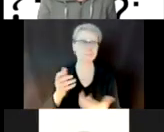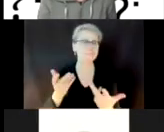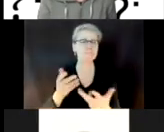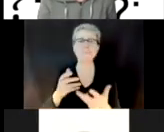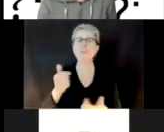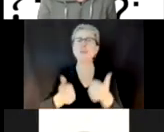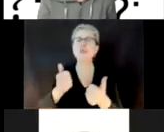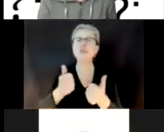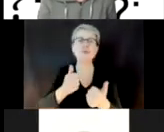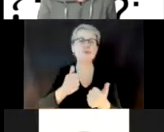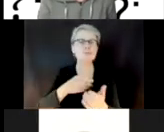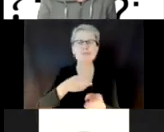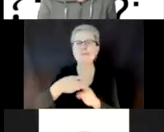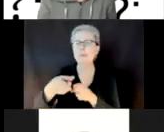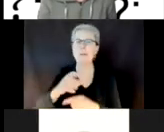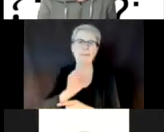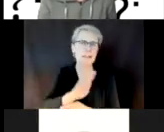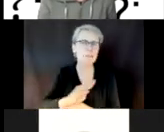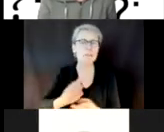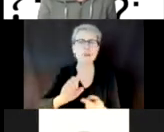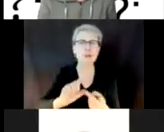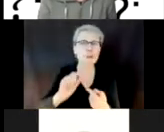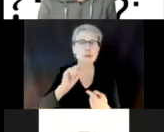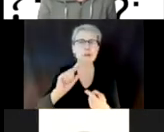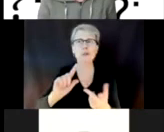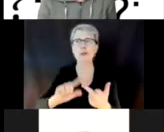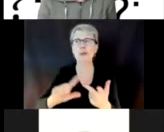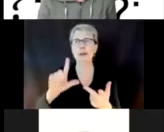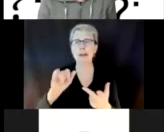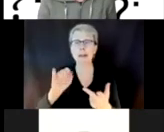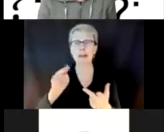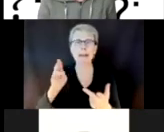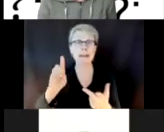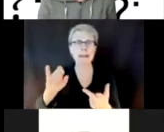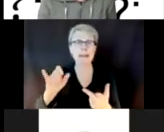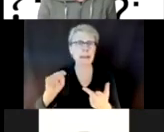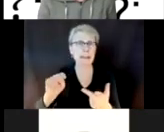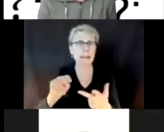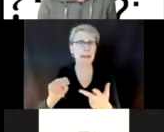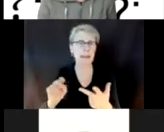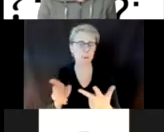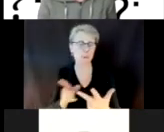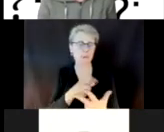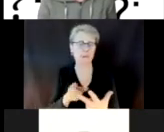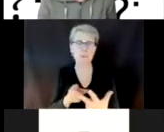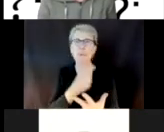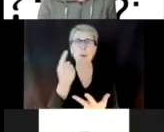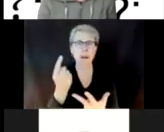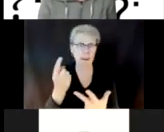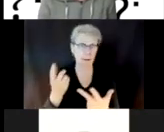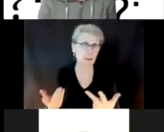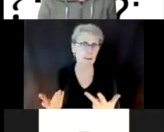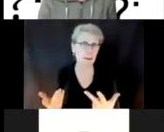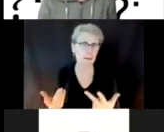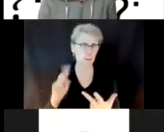I mean, whether you want to be on Facebook, Twitter, and LinkedIn, or maybe just one of those. And then